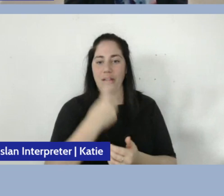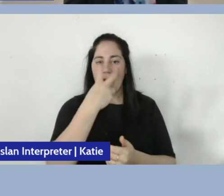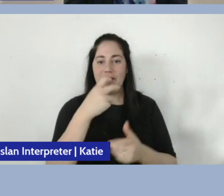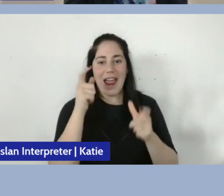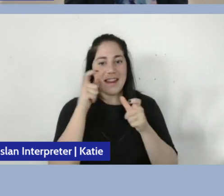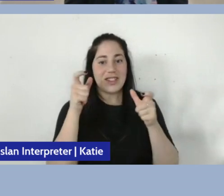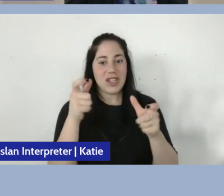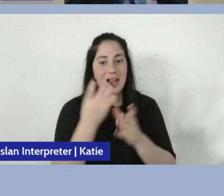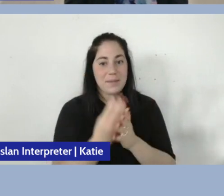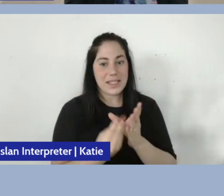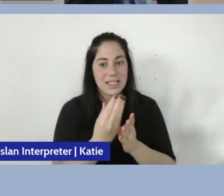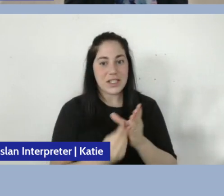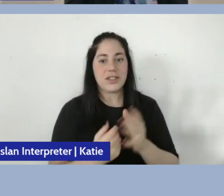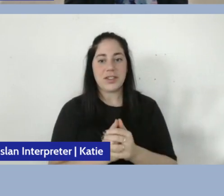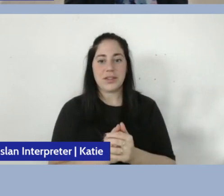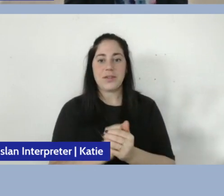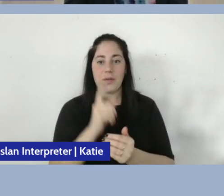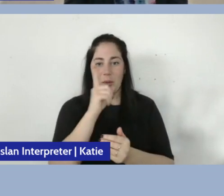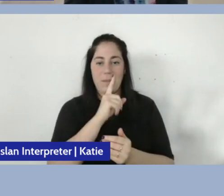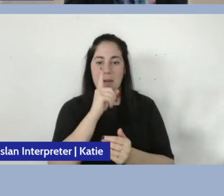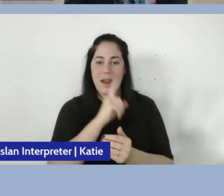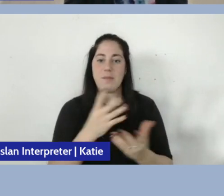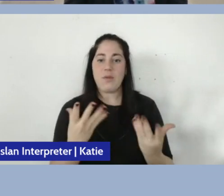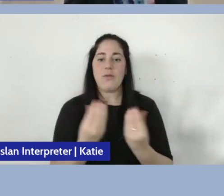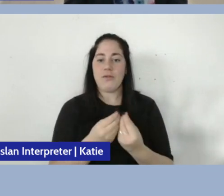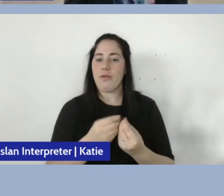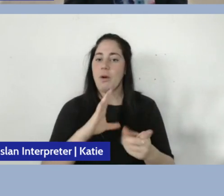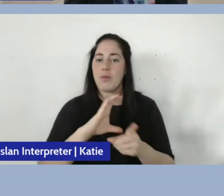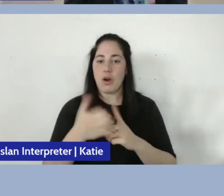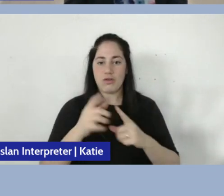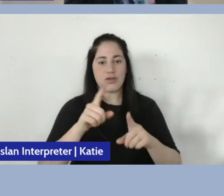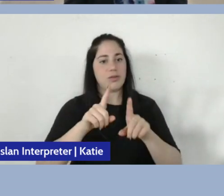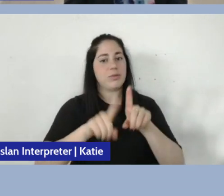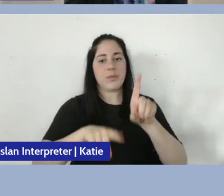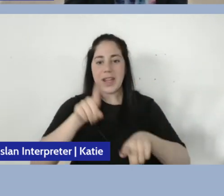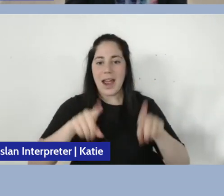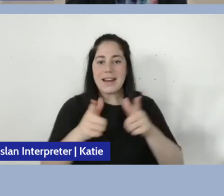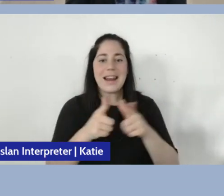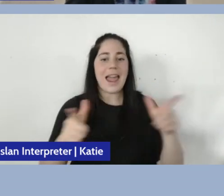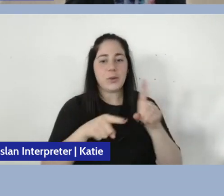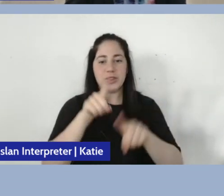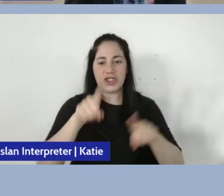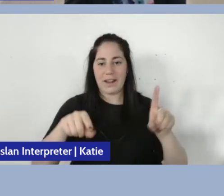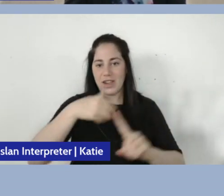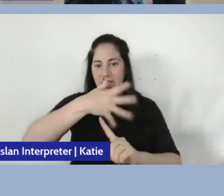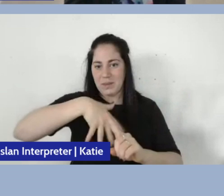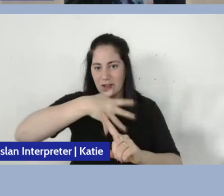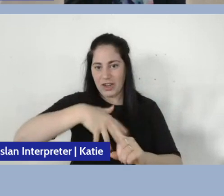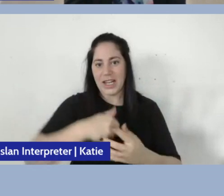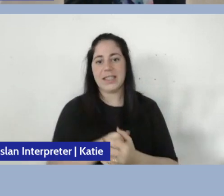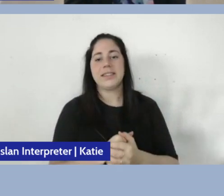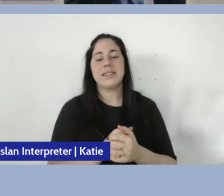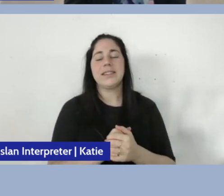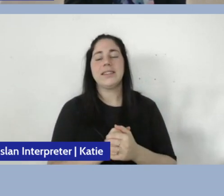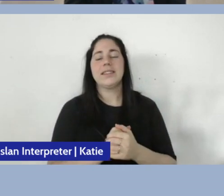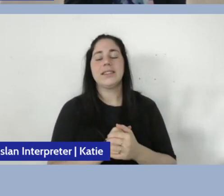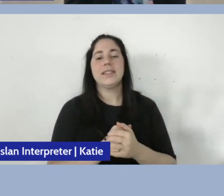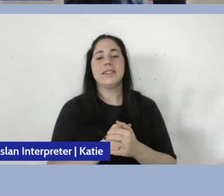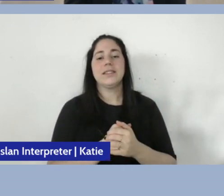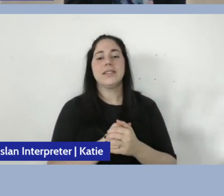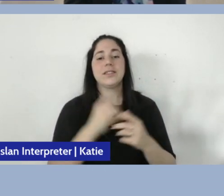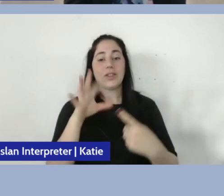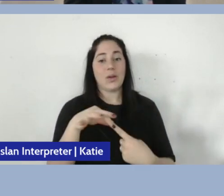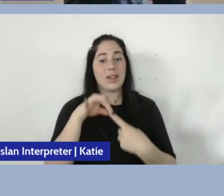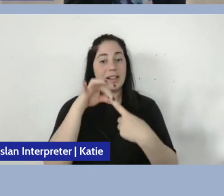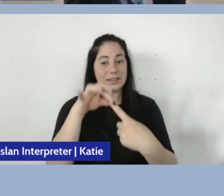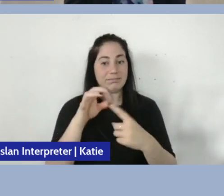for people from culturally and linguistically diverse backgrounds, their families and carers. So one of the key measures is obviously TIS